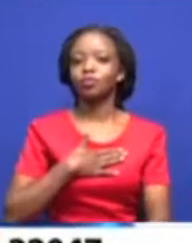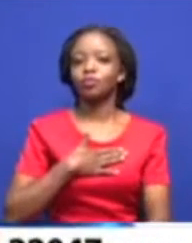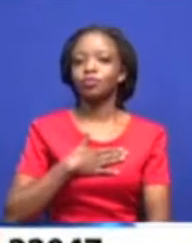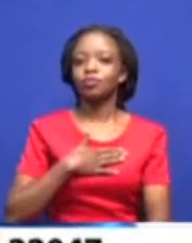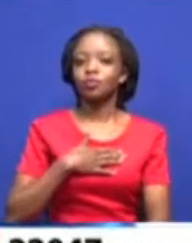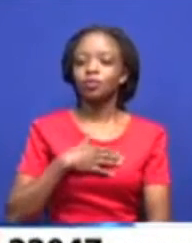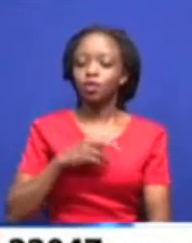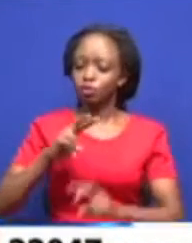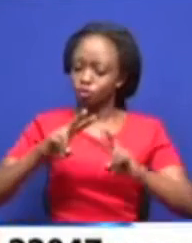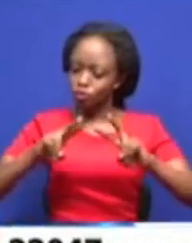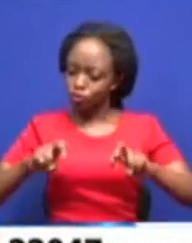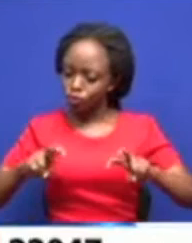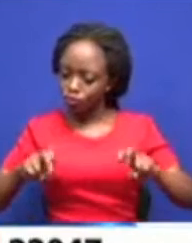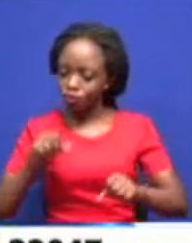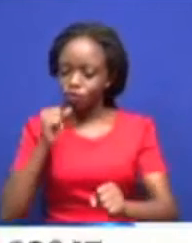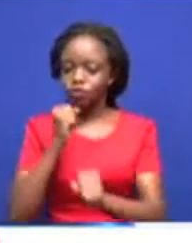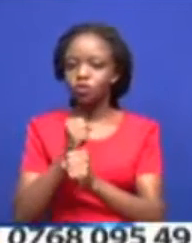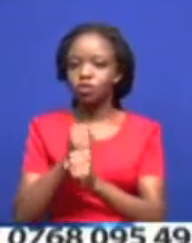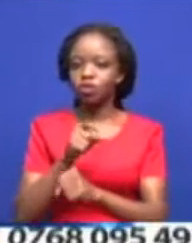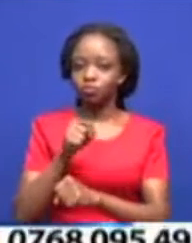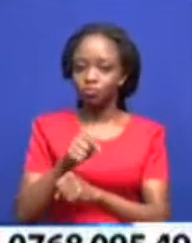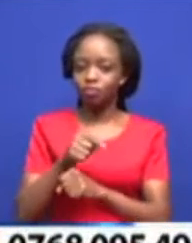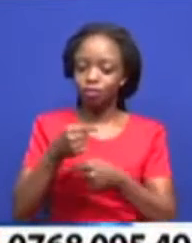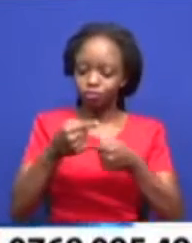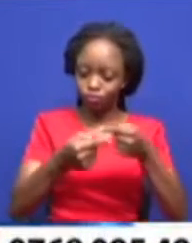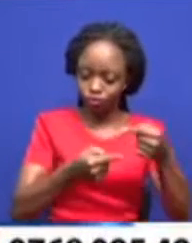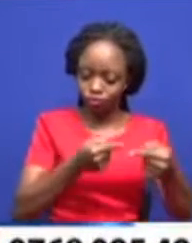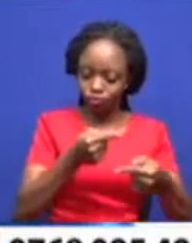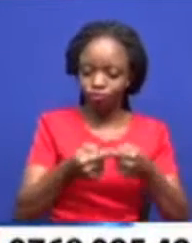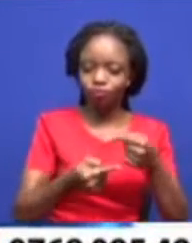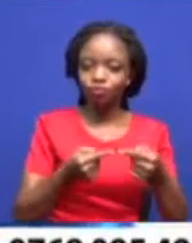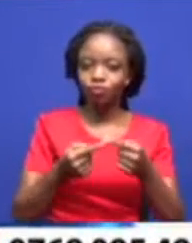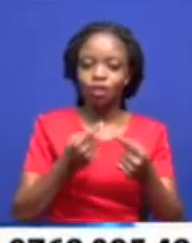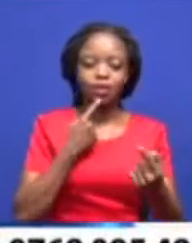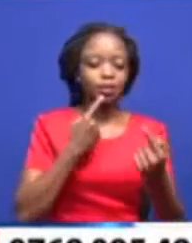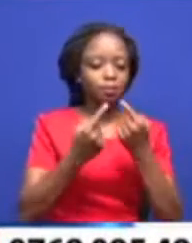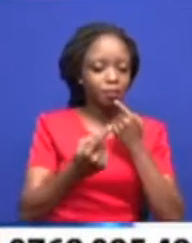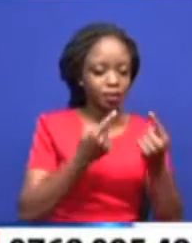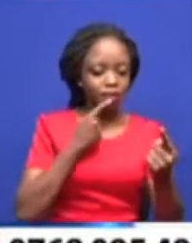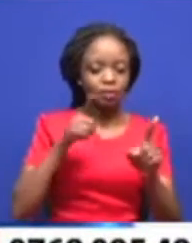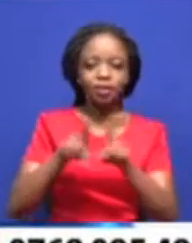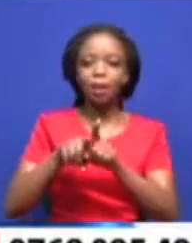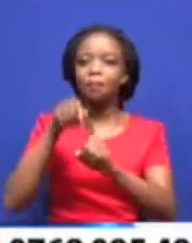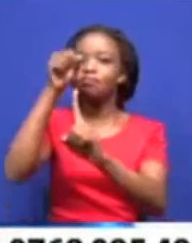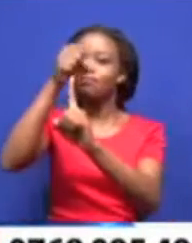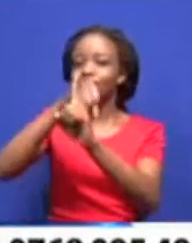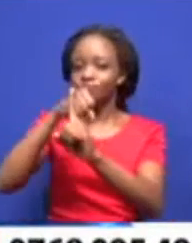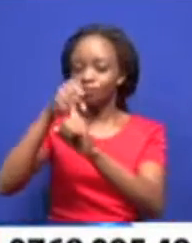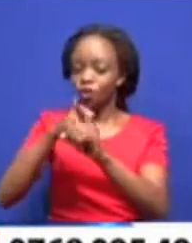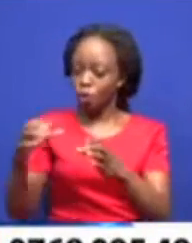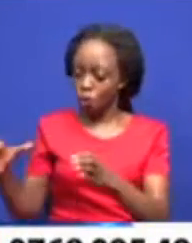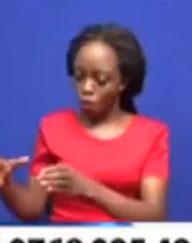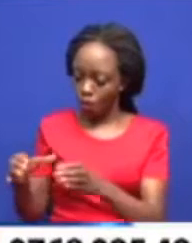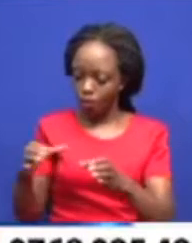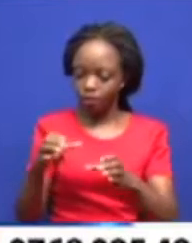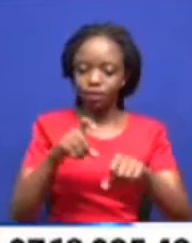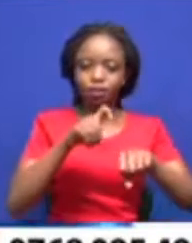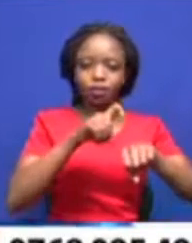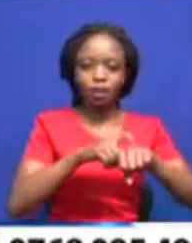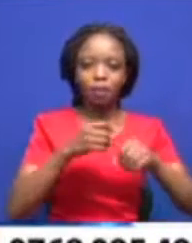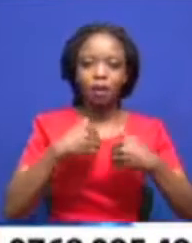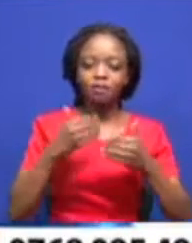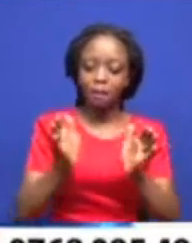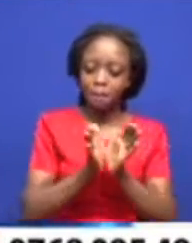to seek this office and continue speaking and advocating for our community when it comes to